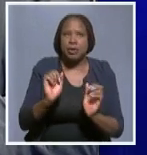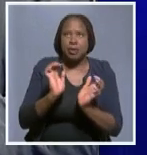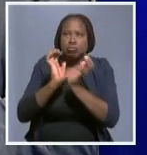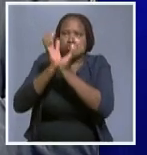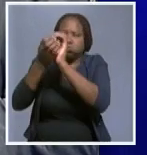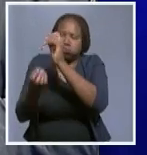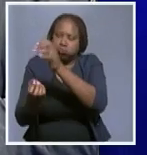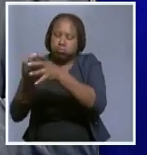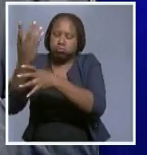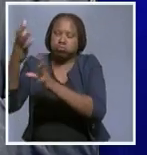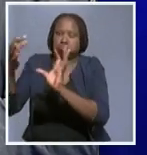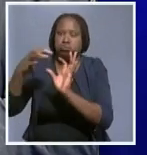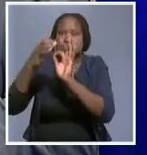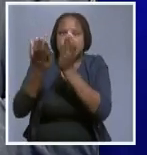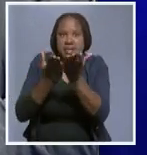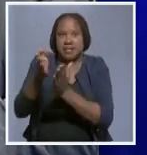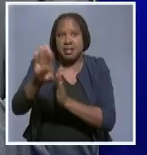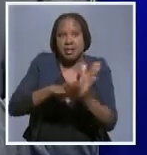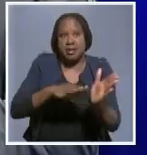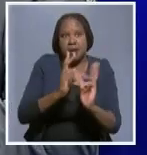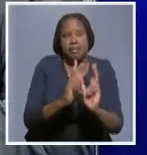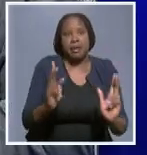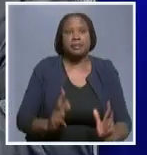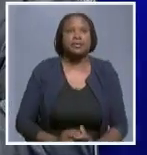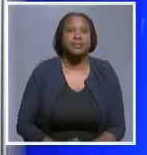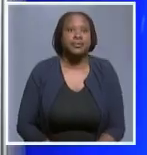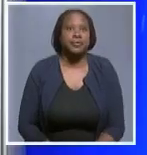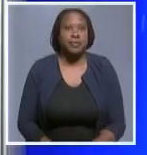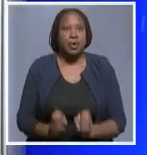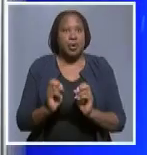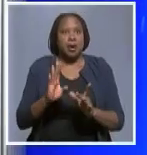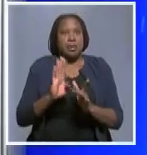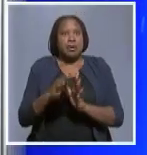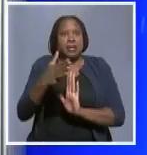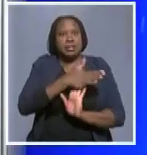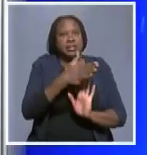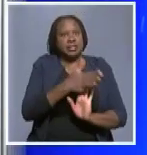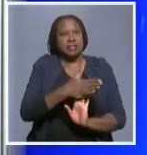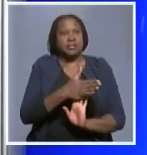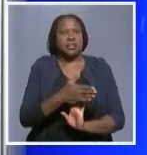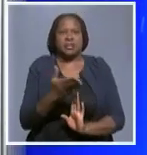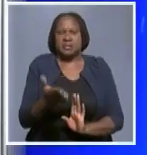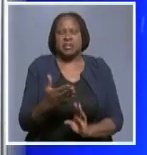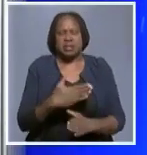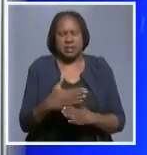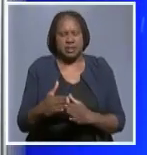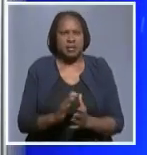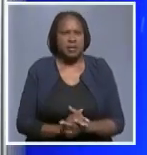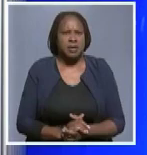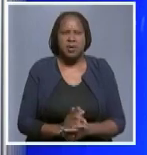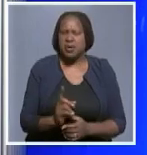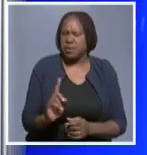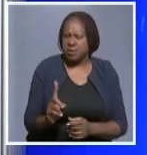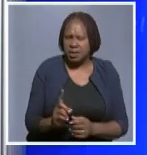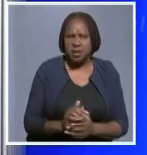towers and to bring the services to the people. Mm-hmm. Let's talk a little bit about the security benefits of this exercise. What is it? And given the